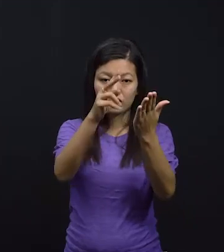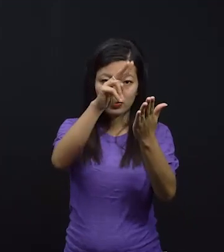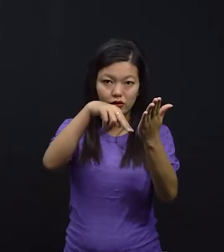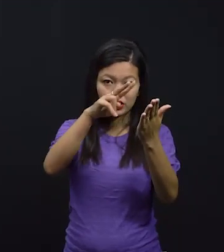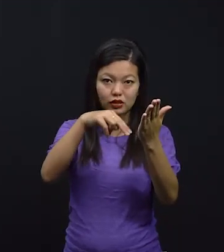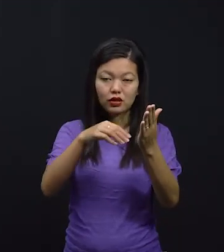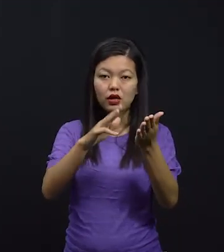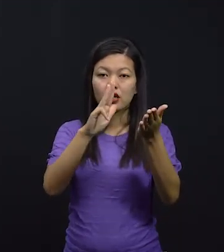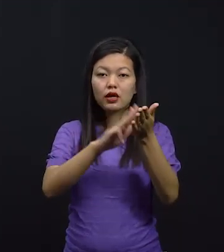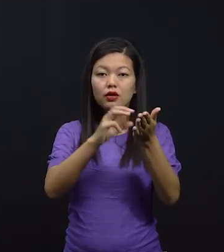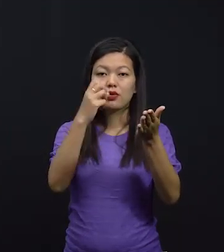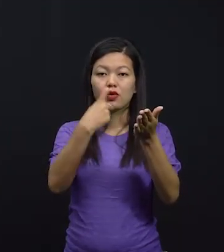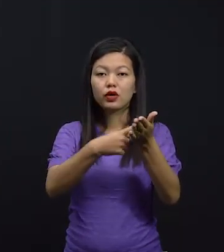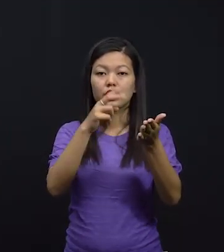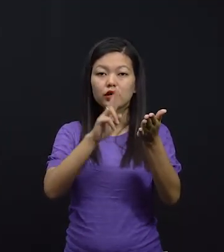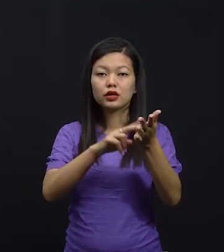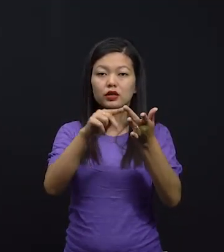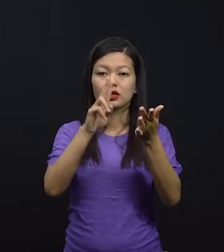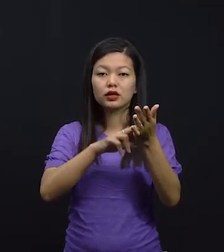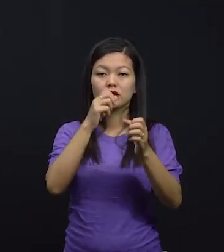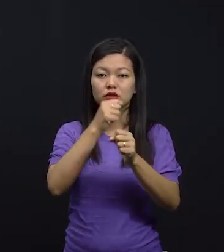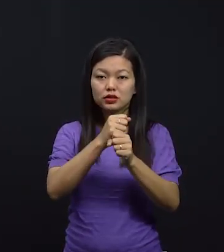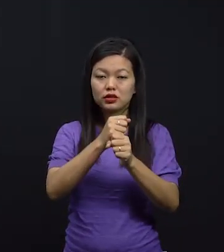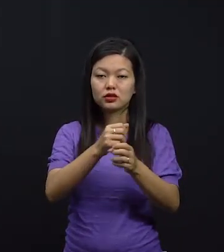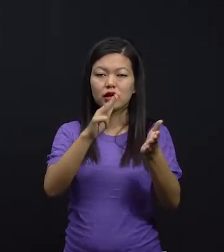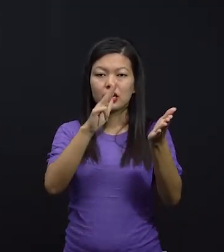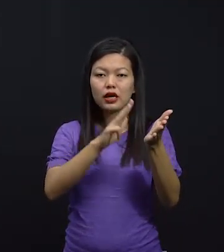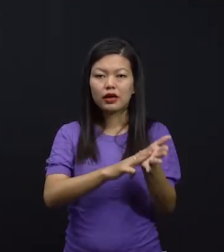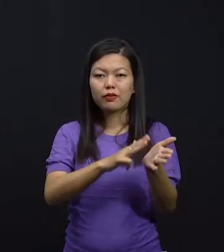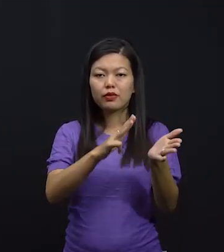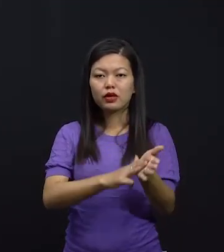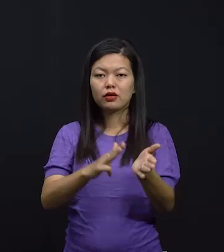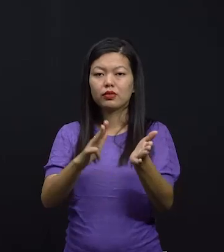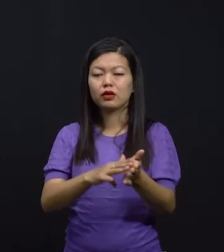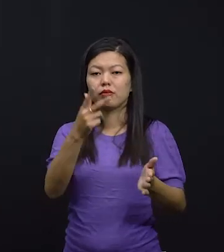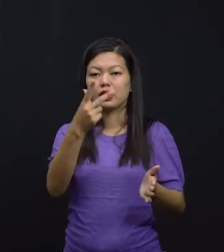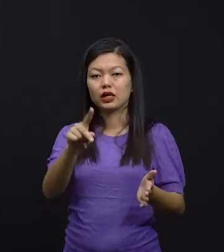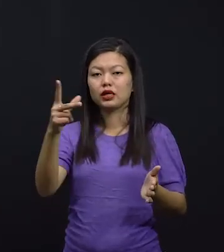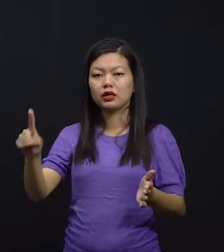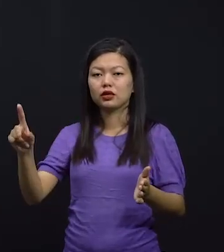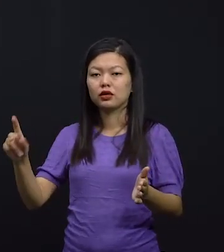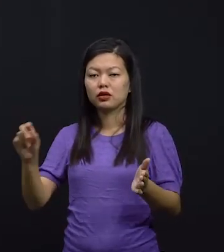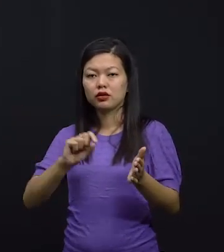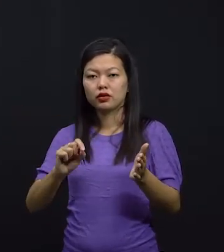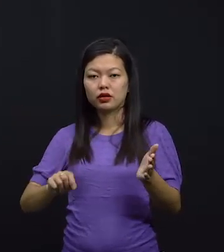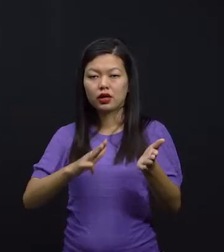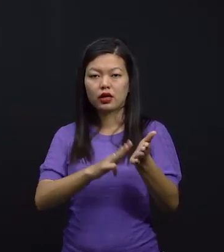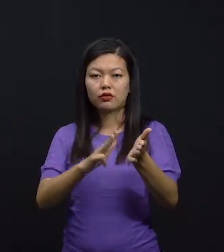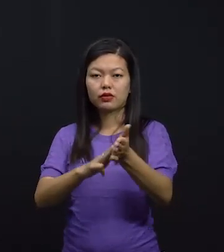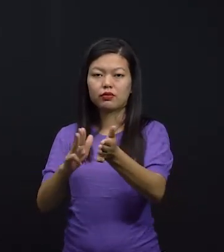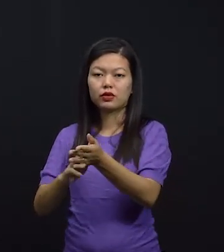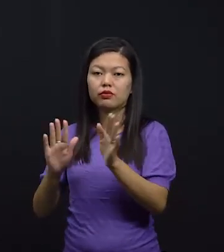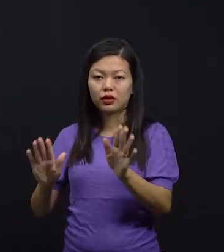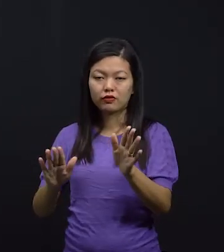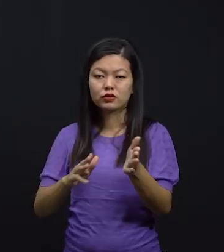is the first line of the poem, you see the word M making a lot of repetitions. And that is called the